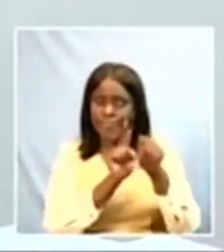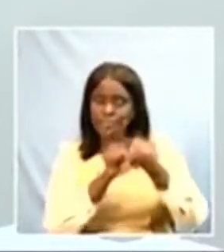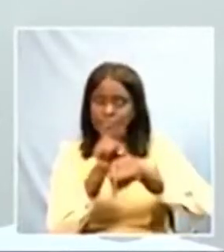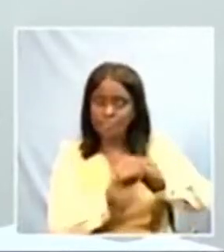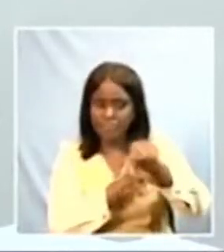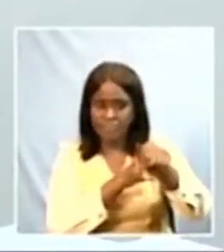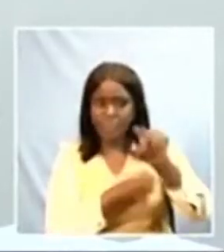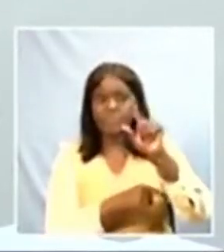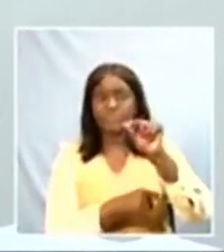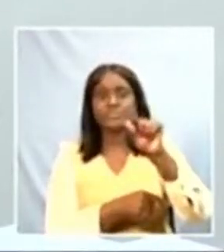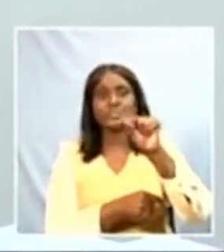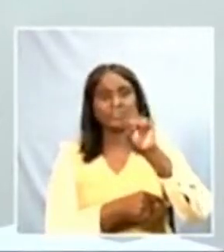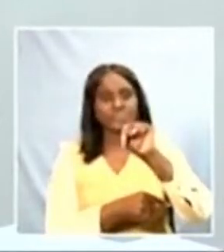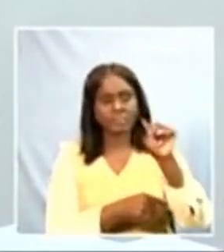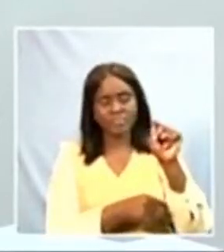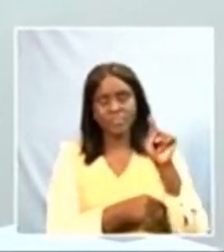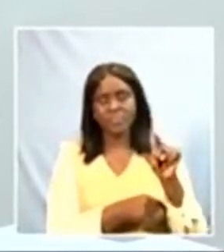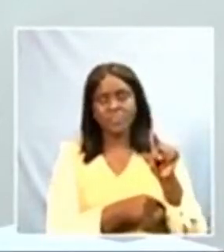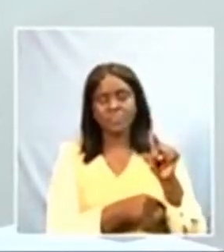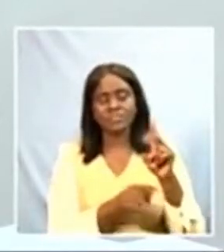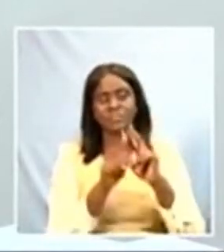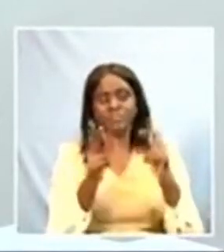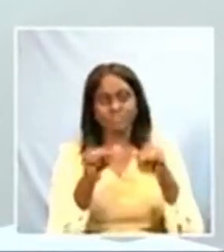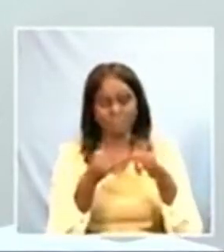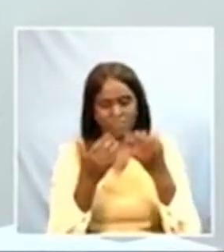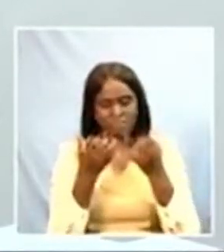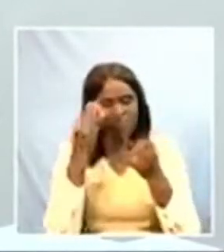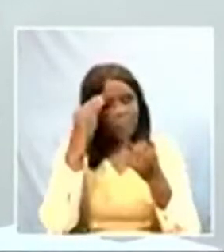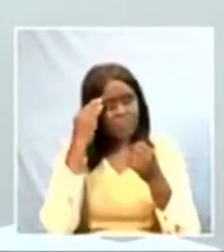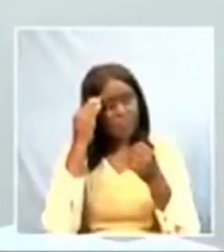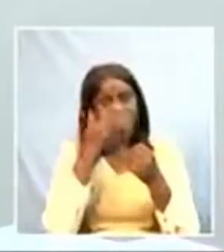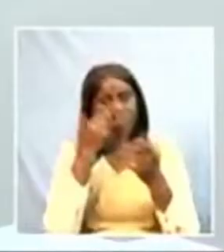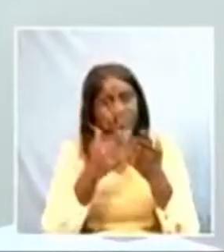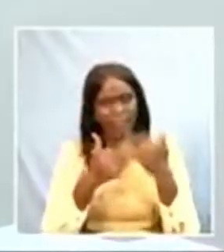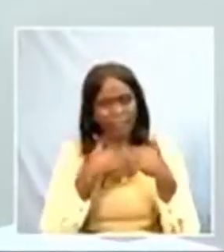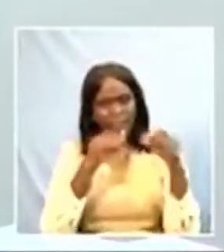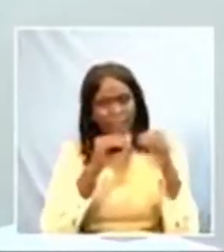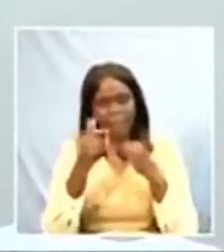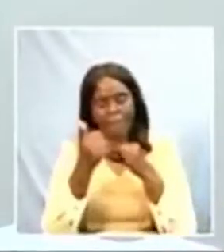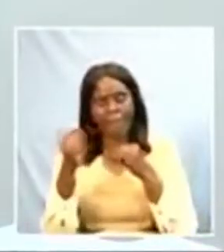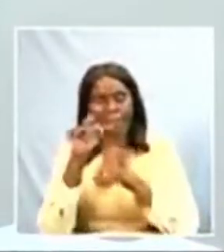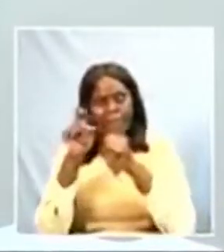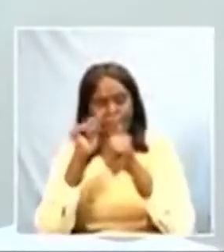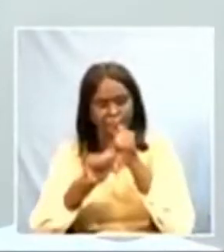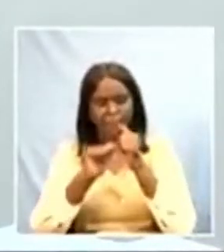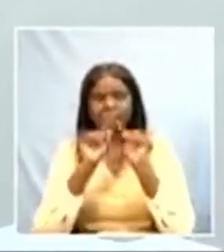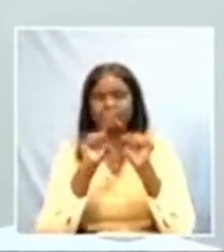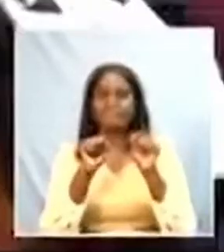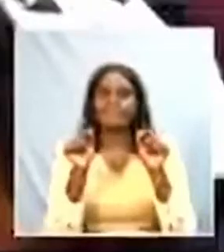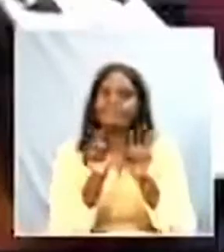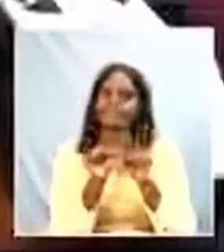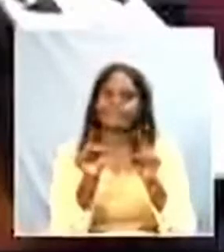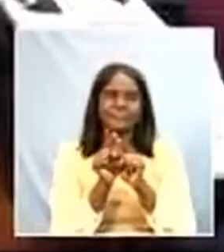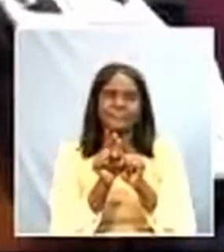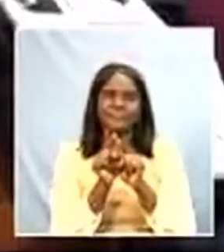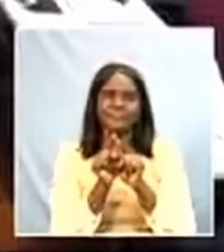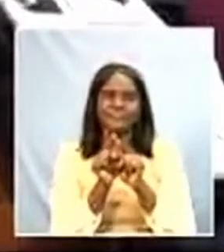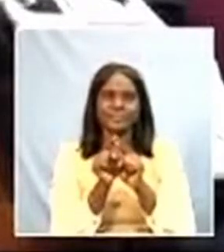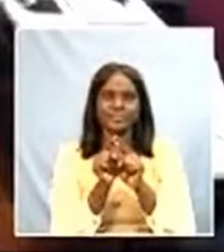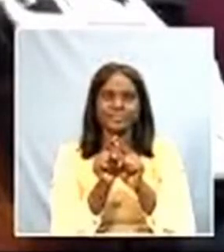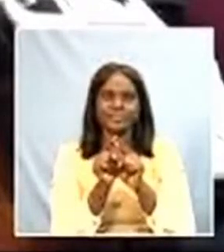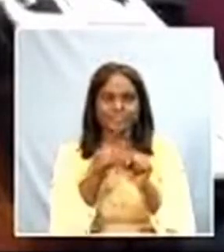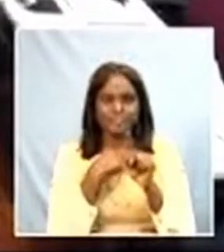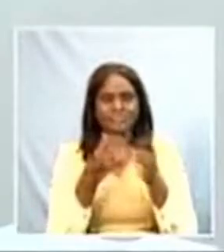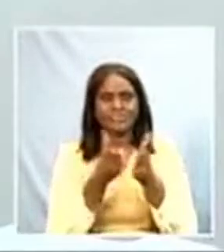is 2022. So we wanted to know. Let's go to another question, because we can be... let me